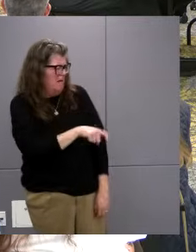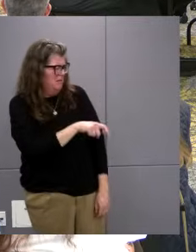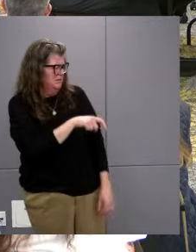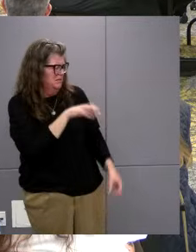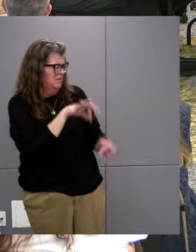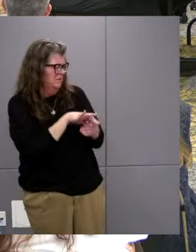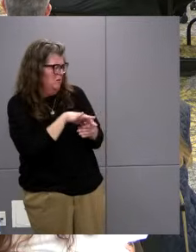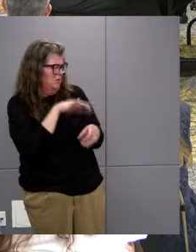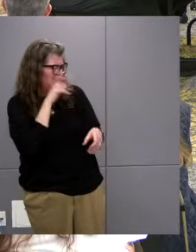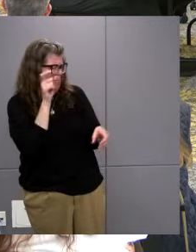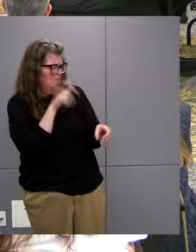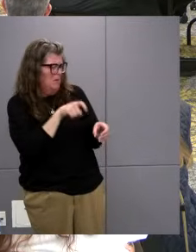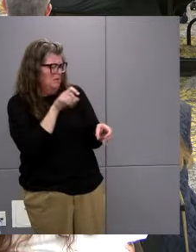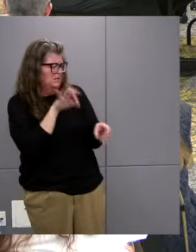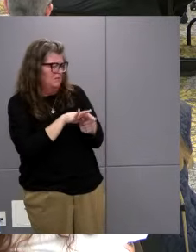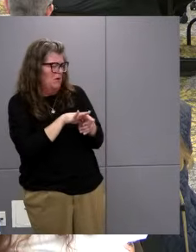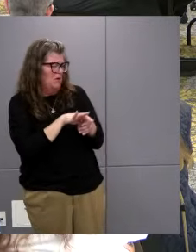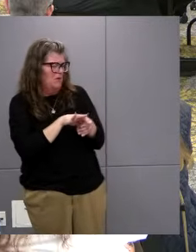What's that?